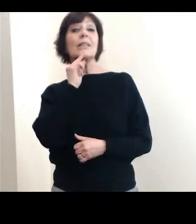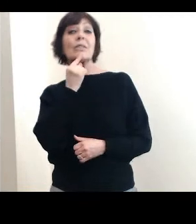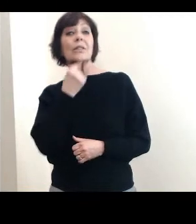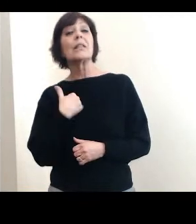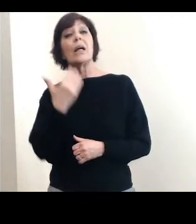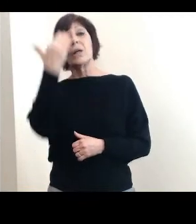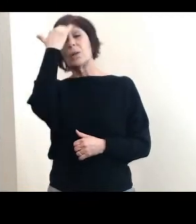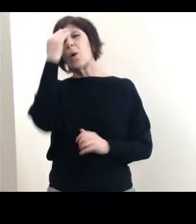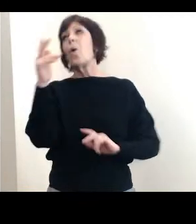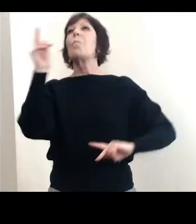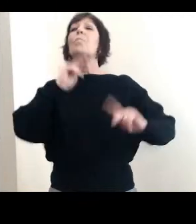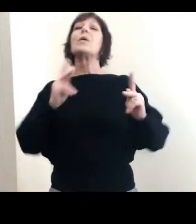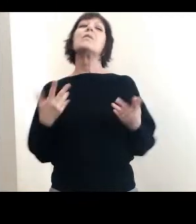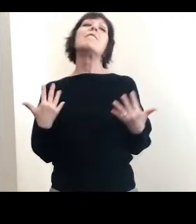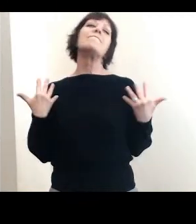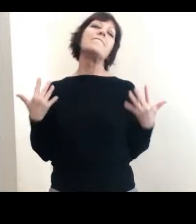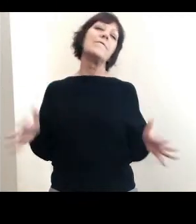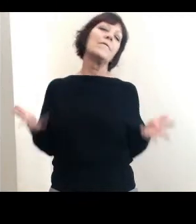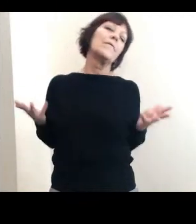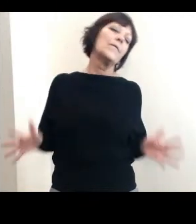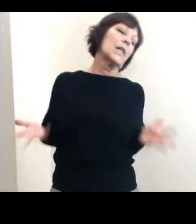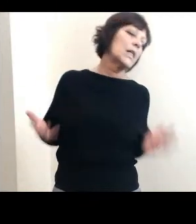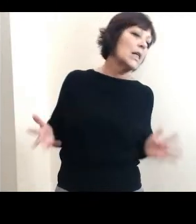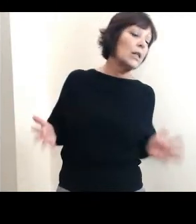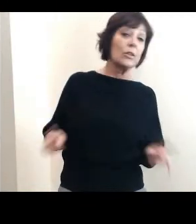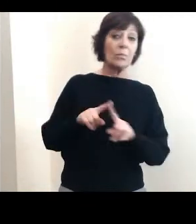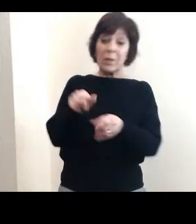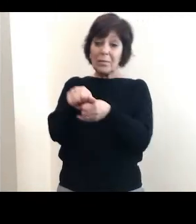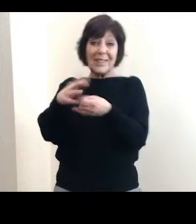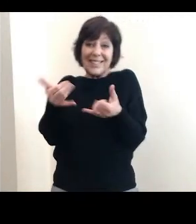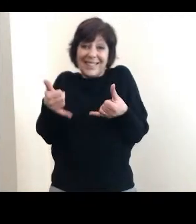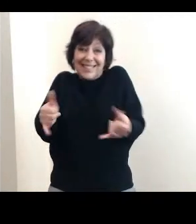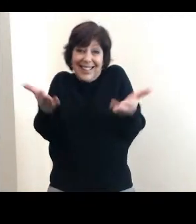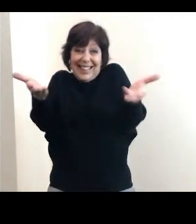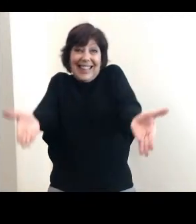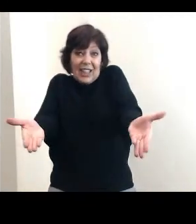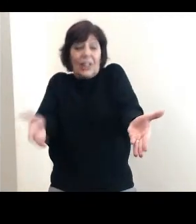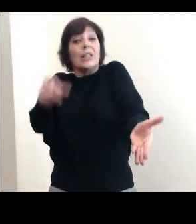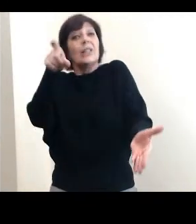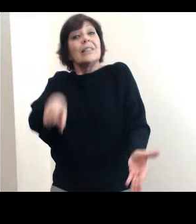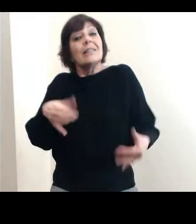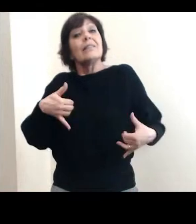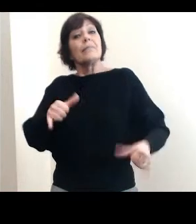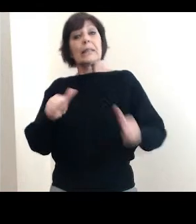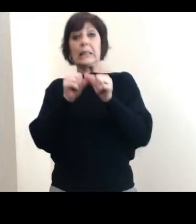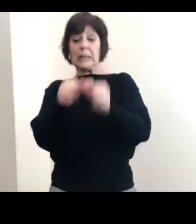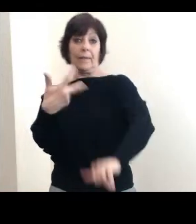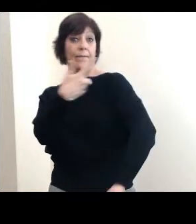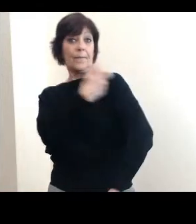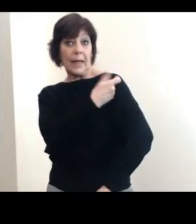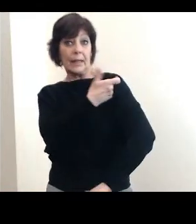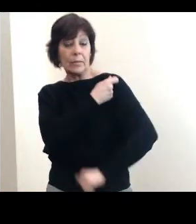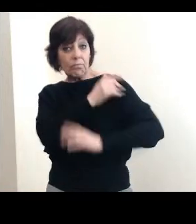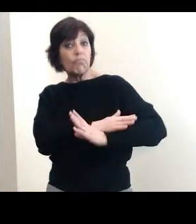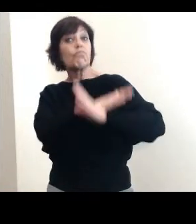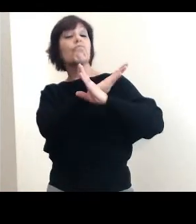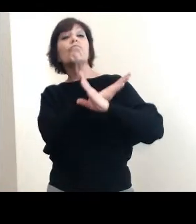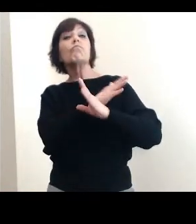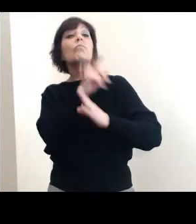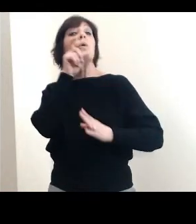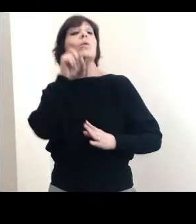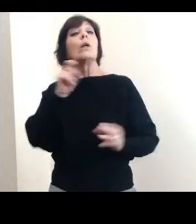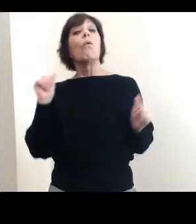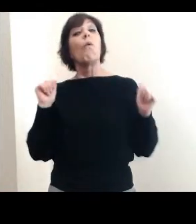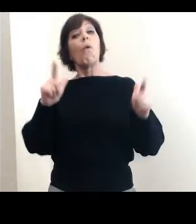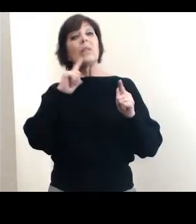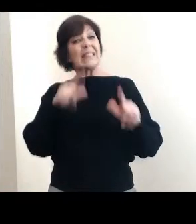are over the pandemic, but the pandemic's not over. We need to vaccinate everyone. We need everyone to